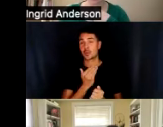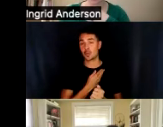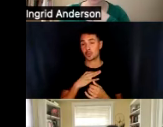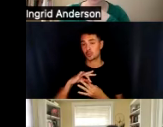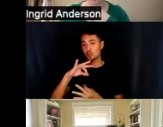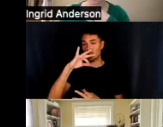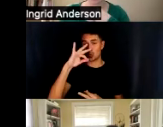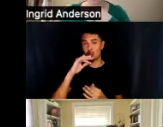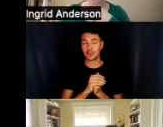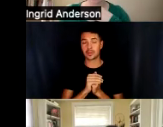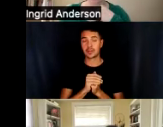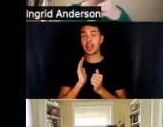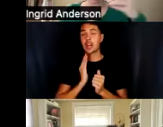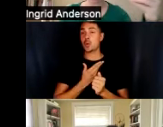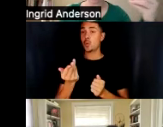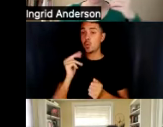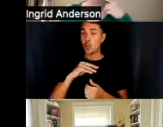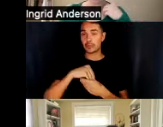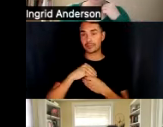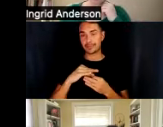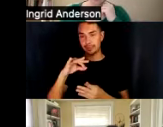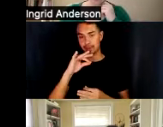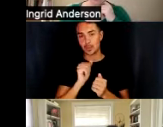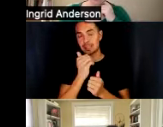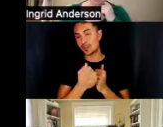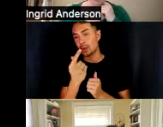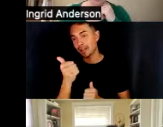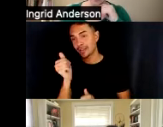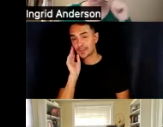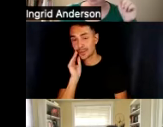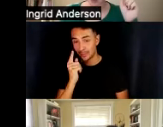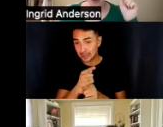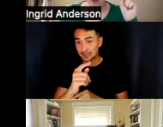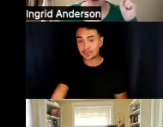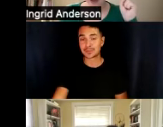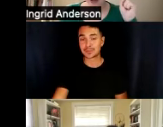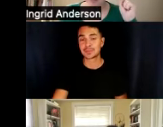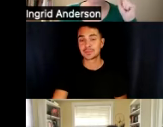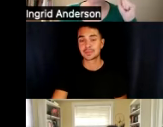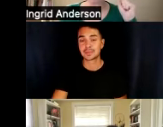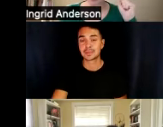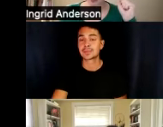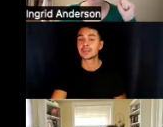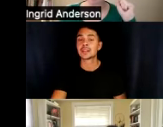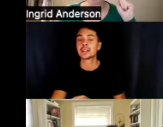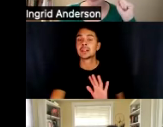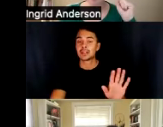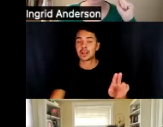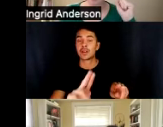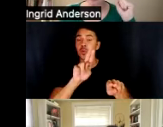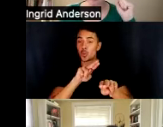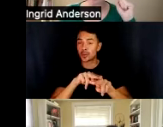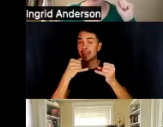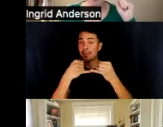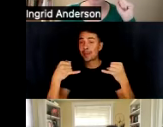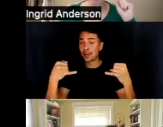like to connect to our own spirit, with what someone else is going through. And I'm not saying without boundaries, because we do need to have boundaries to